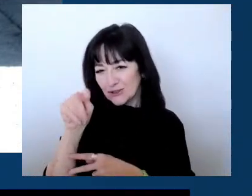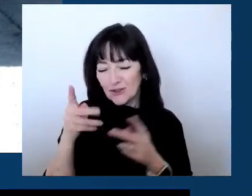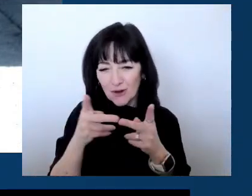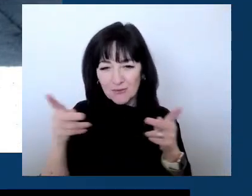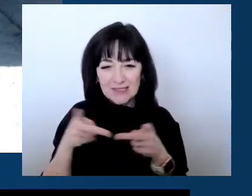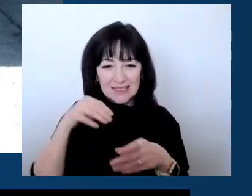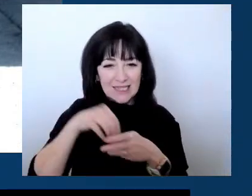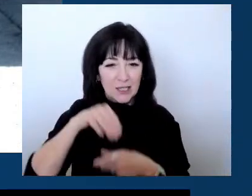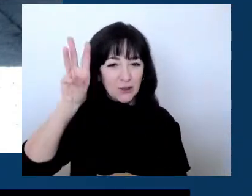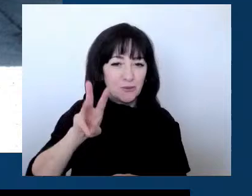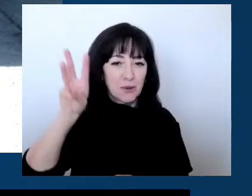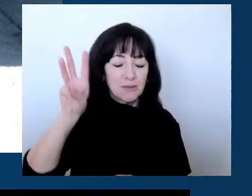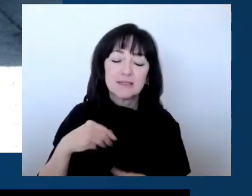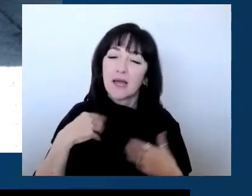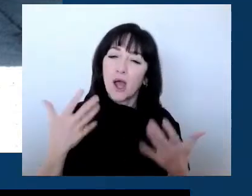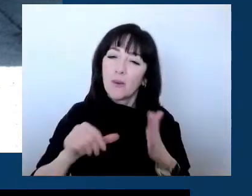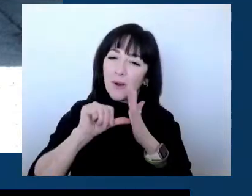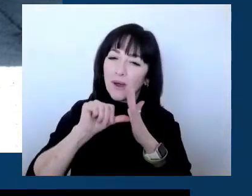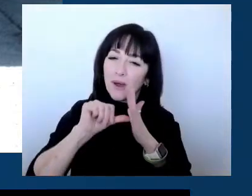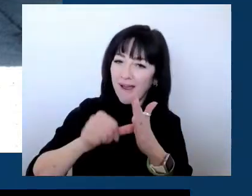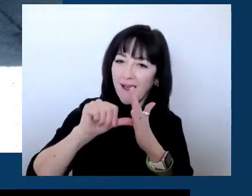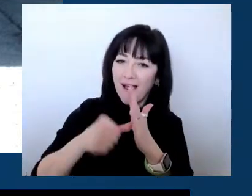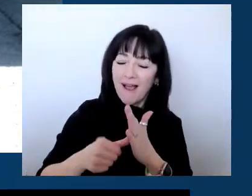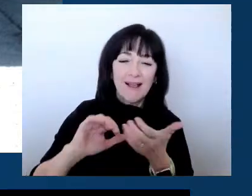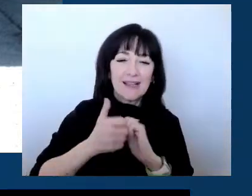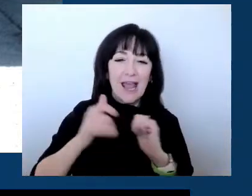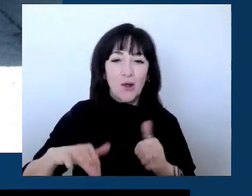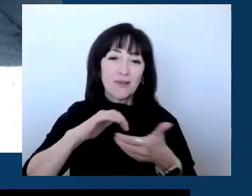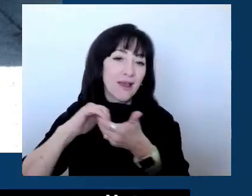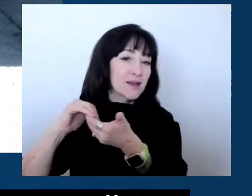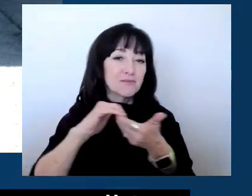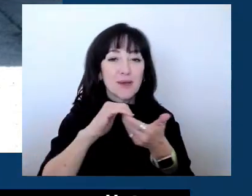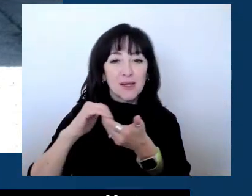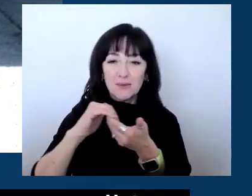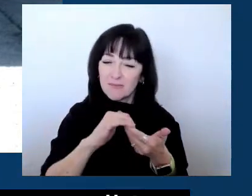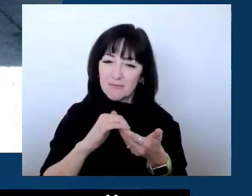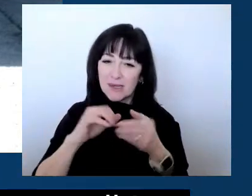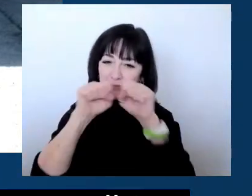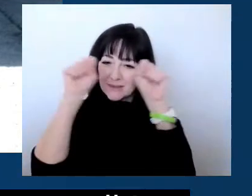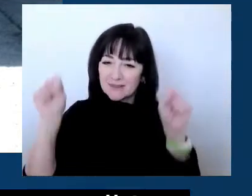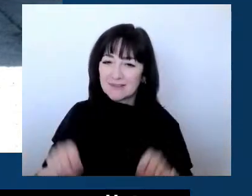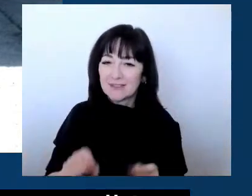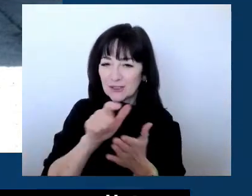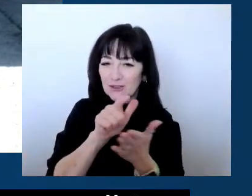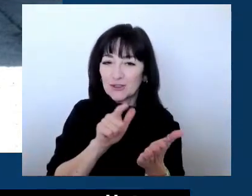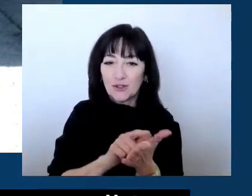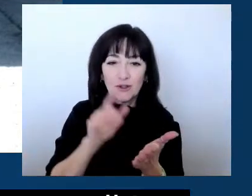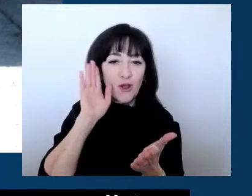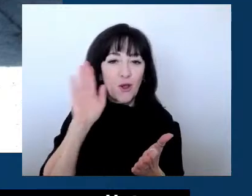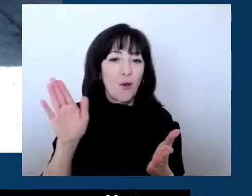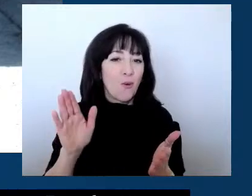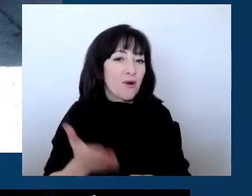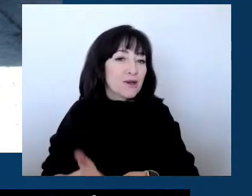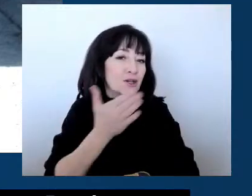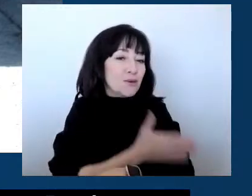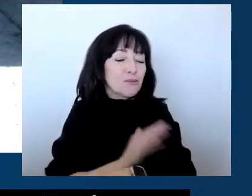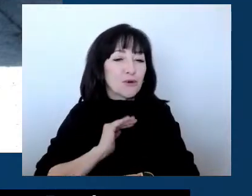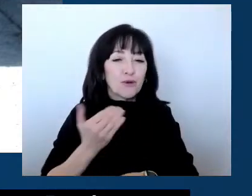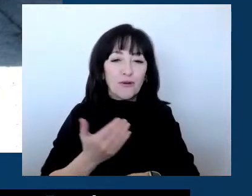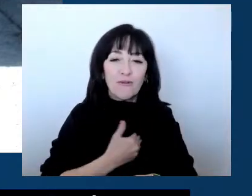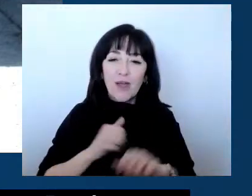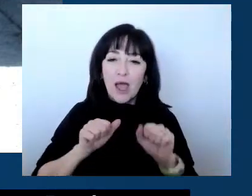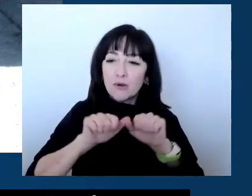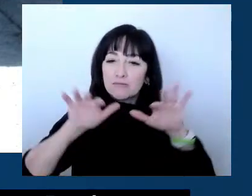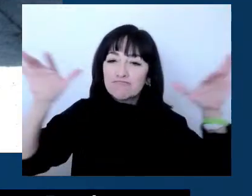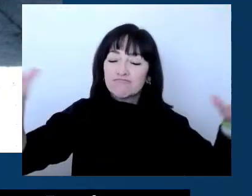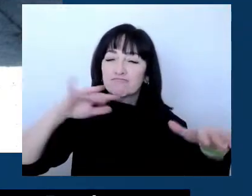new bipartisan infrastructure law is going to assist departments of transportation with our commitment to reducing greenhouse gas emissions through our